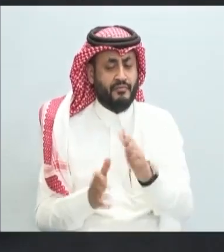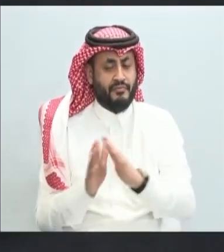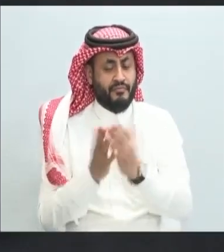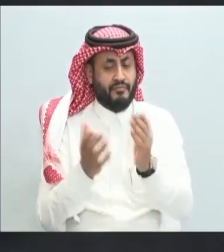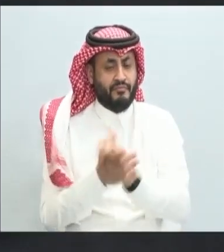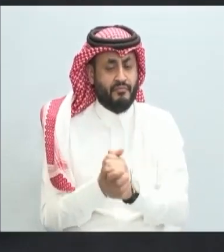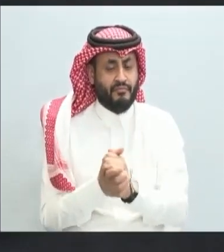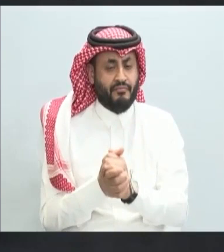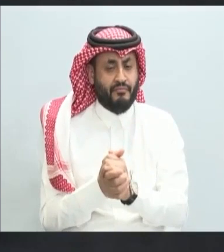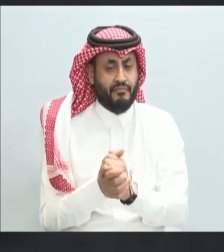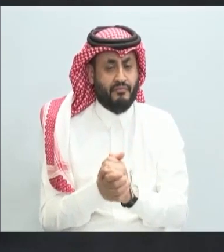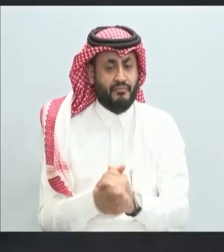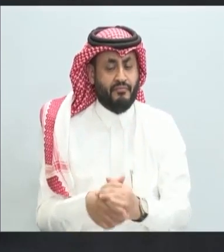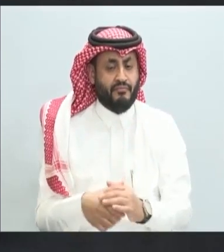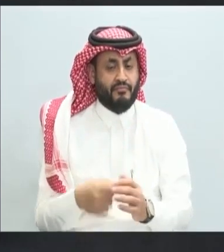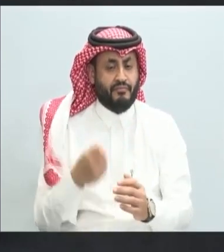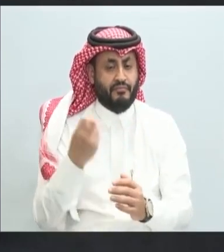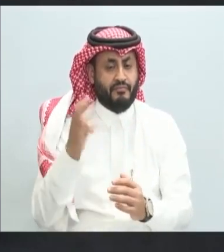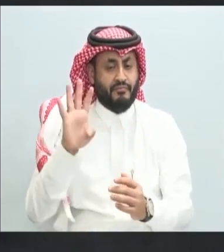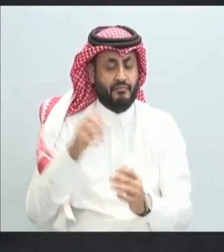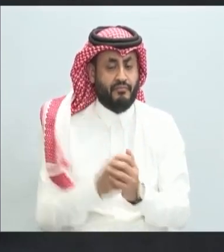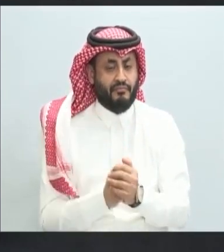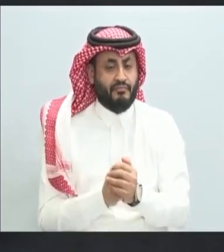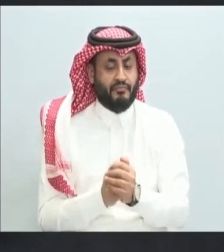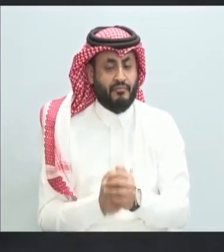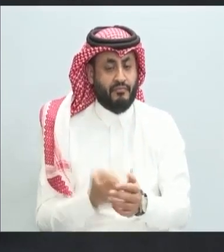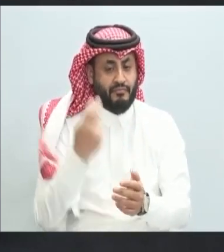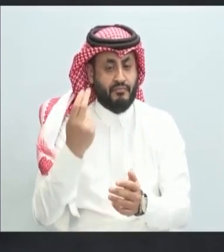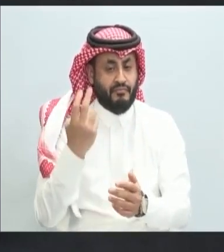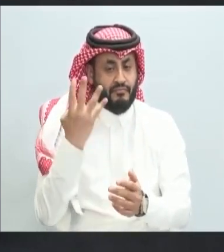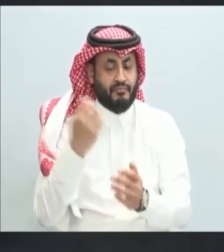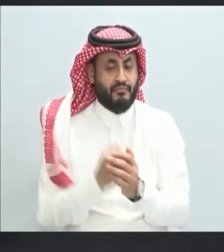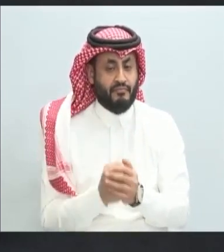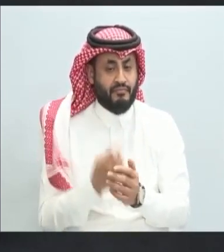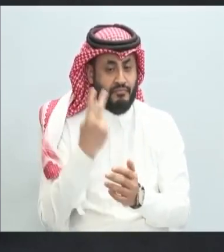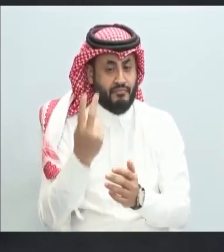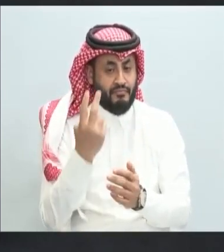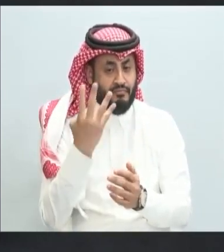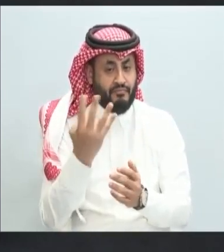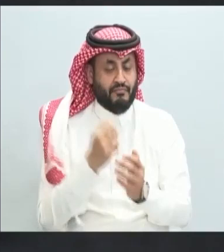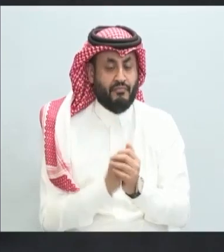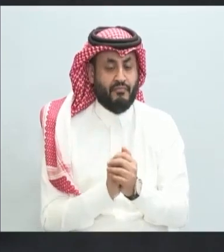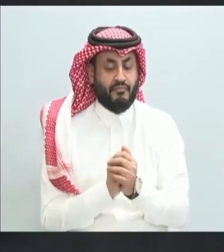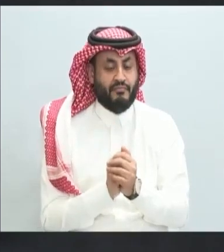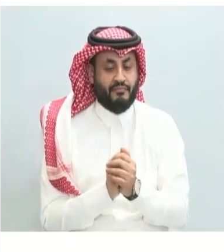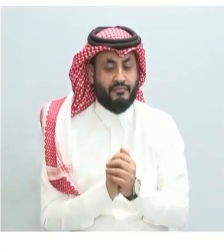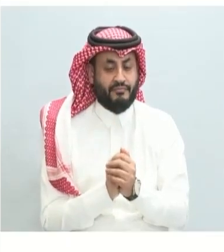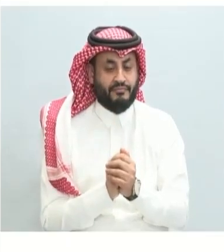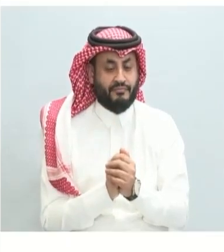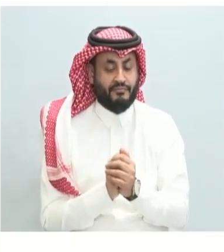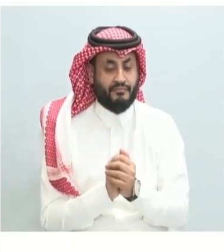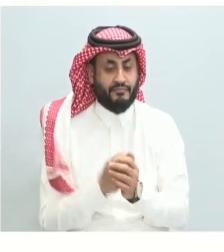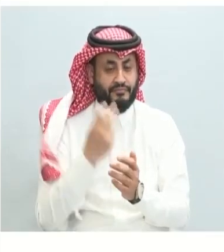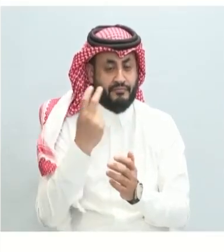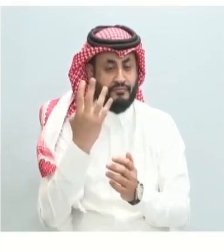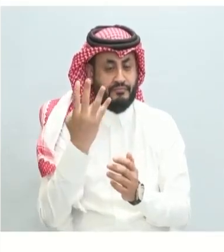our books on page 24. I would like you please to open your books on page 24. Now on